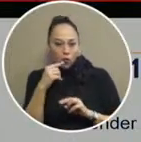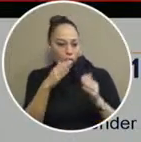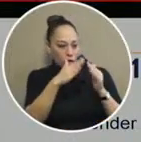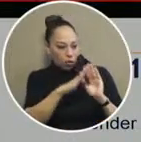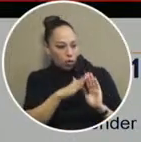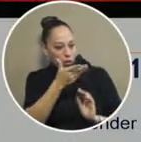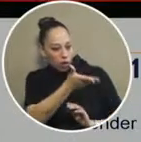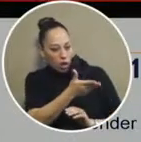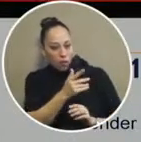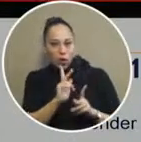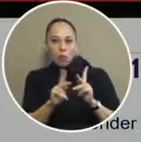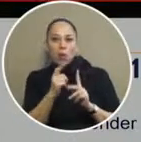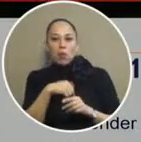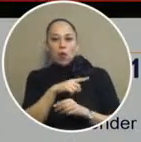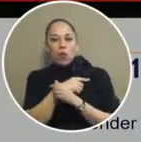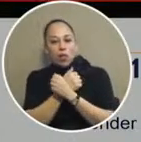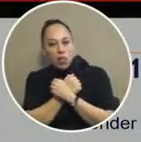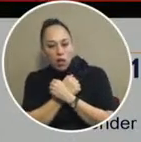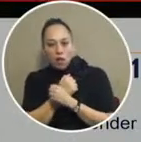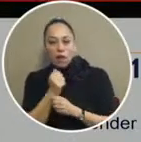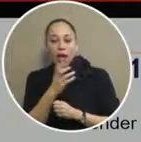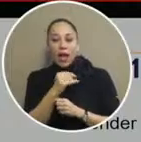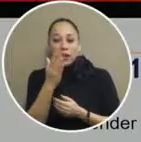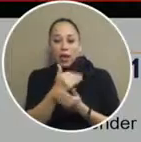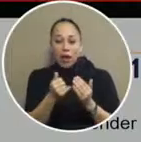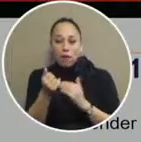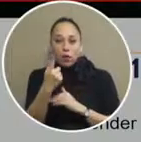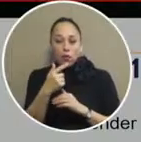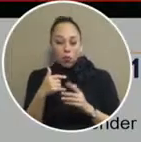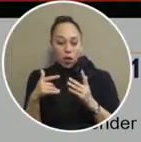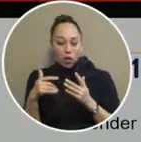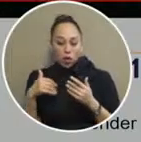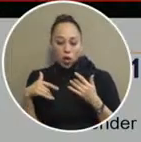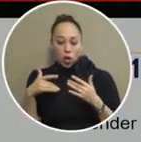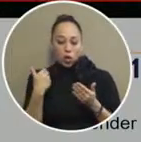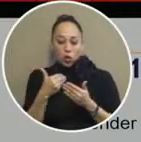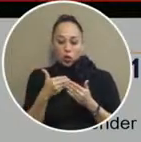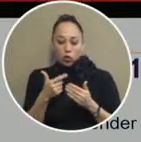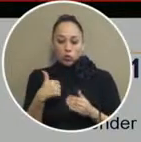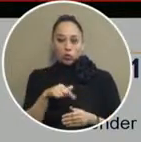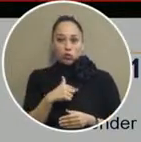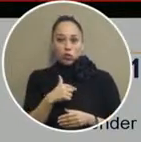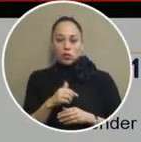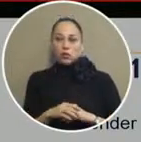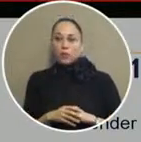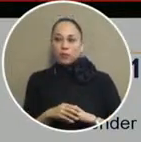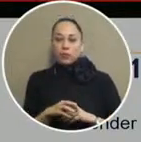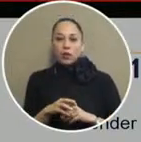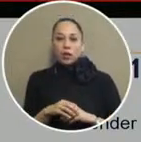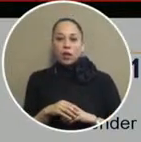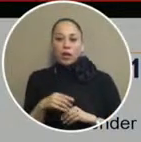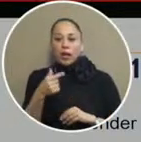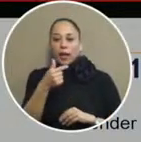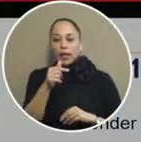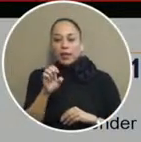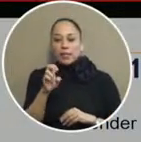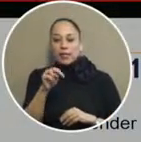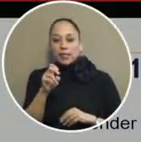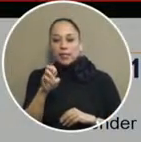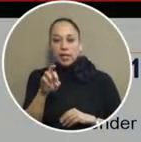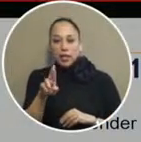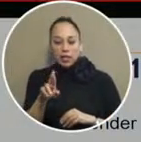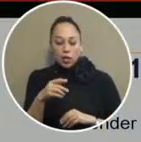neighbors, our loved ones, and everybody that is around us. Gender breakdown within the community, we